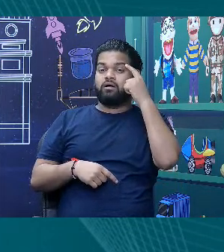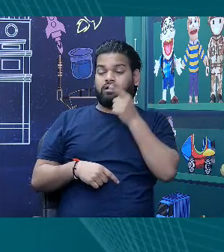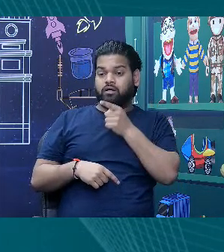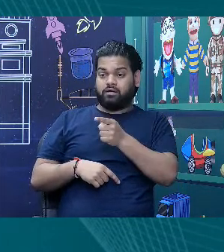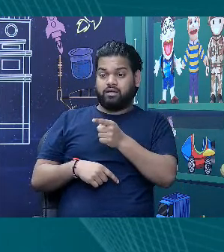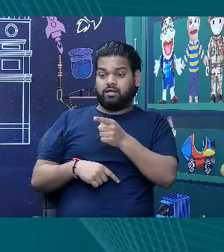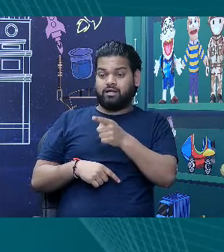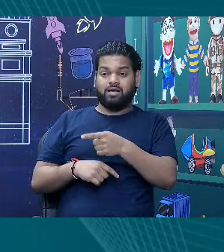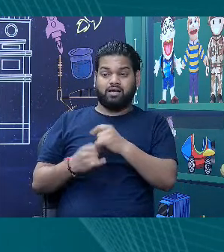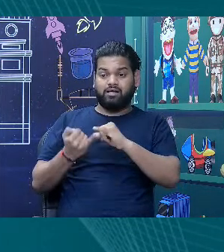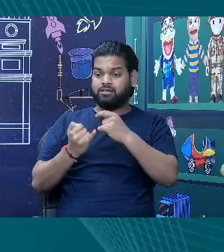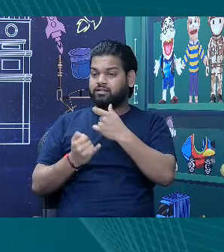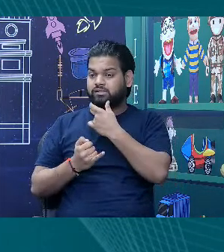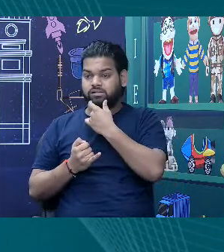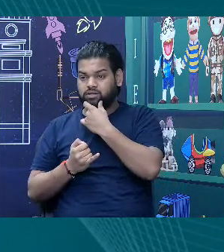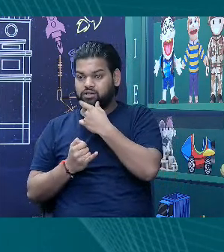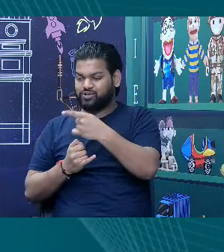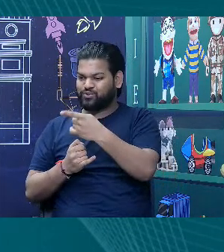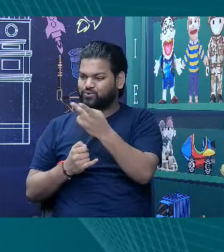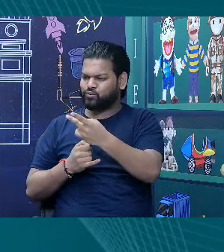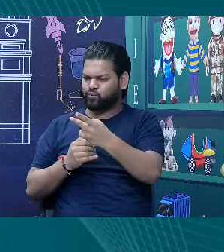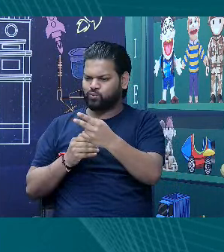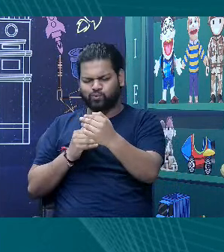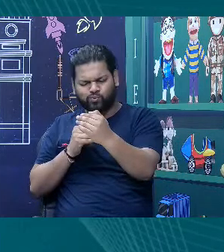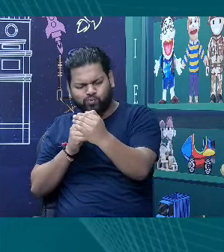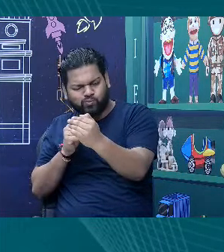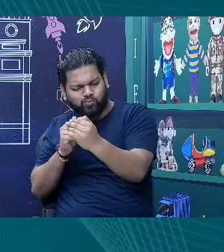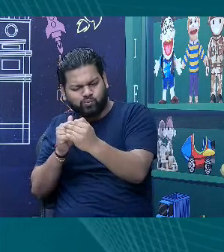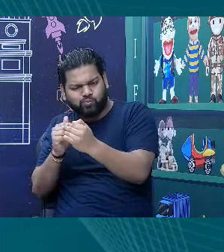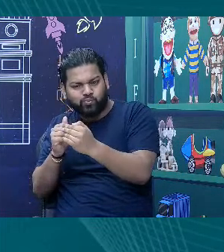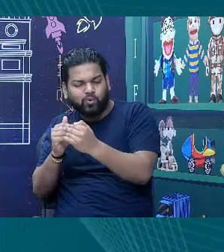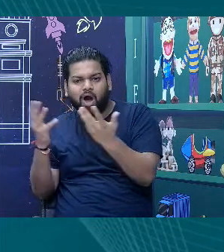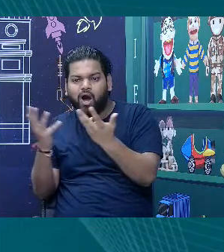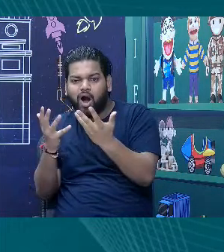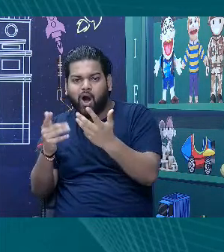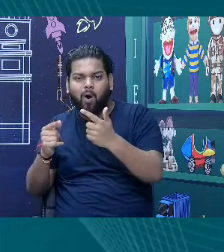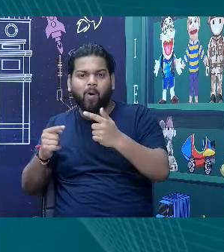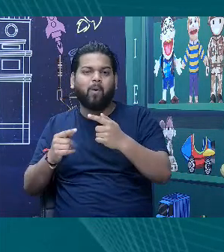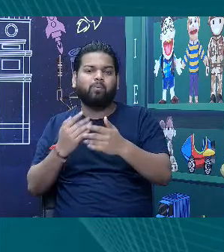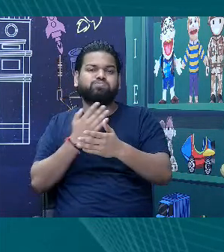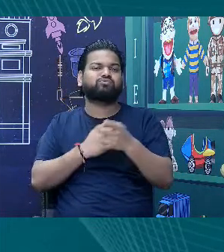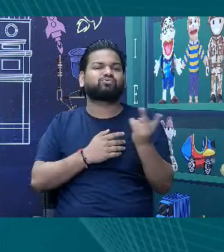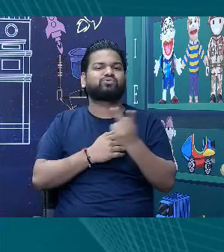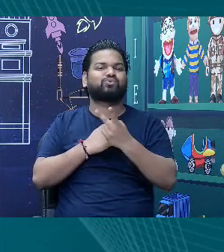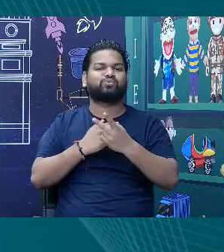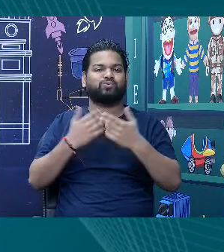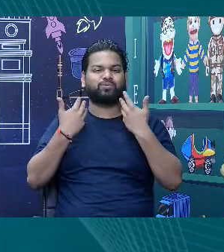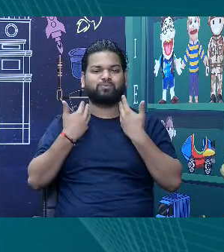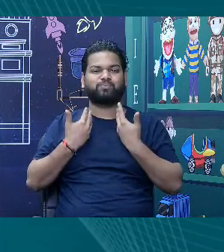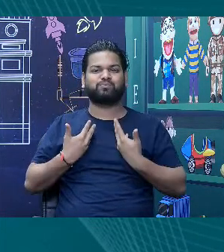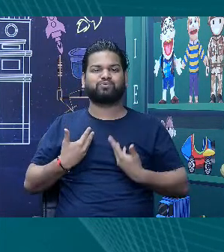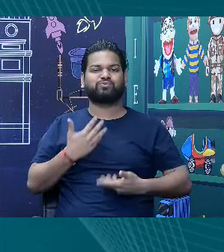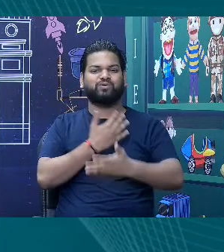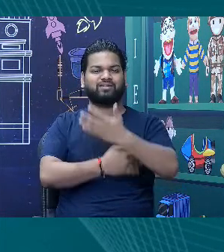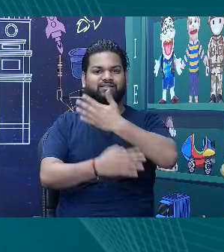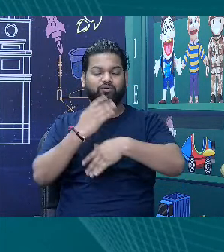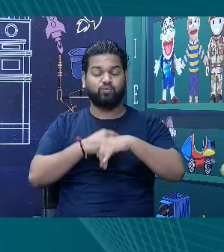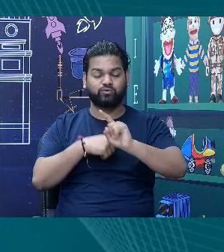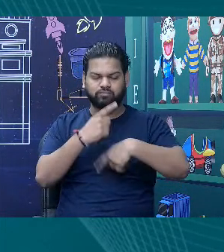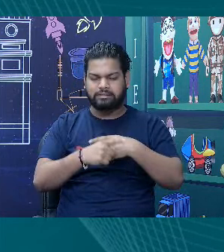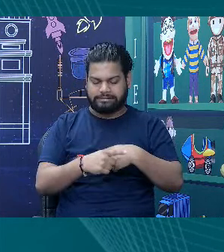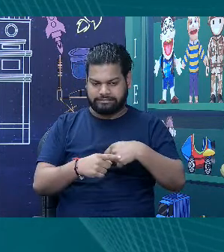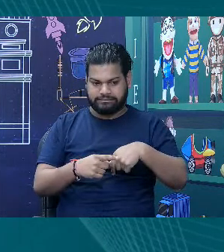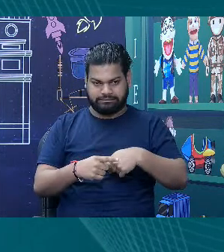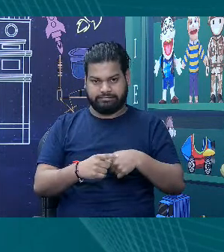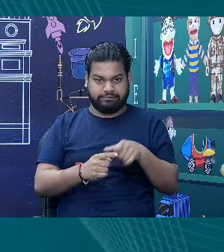him, you know, that physically he was so close, you know, in the vicinity of him, and he decided to meet him. So